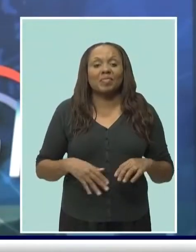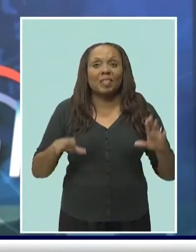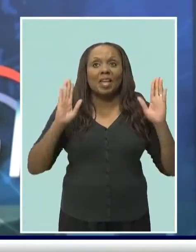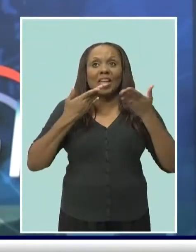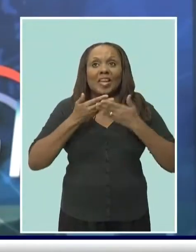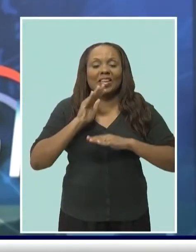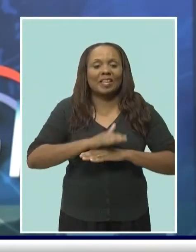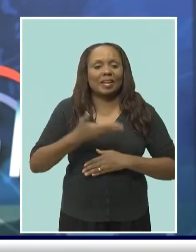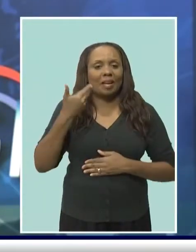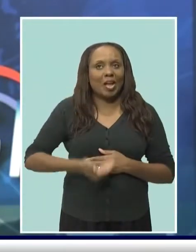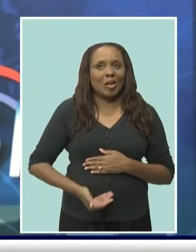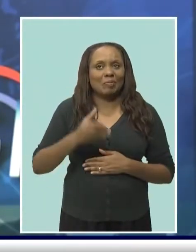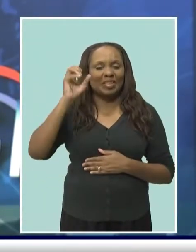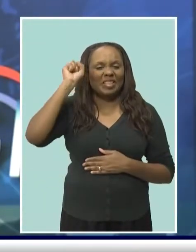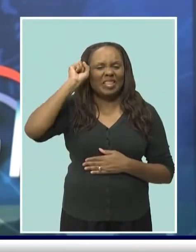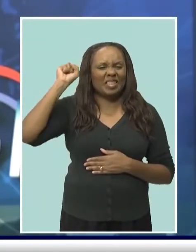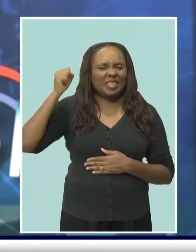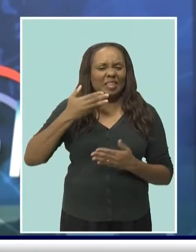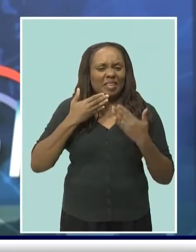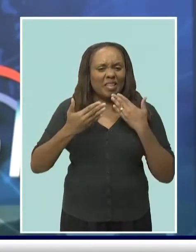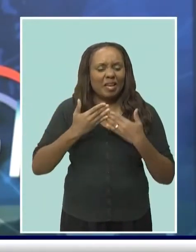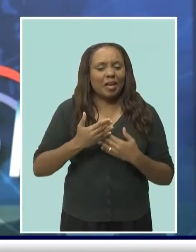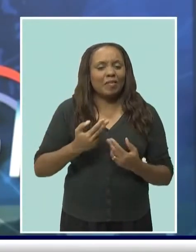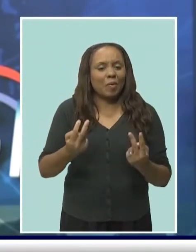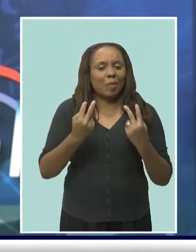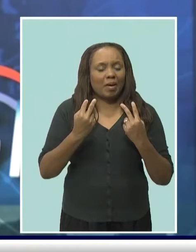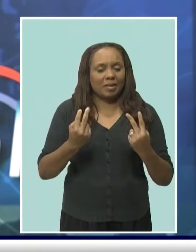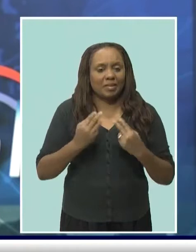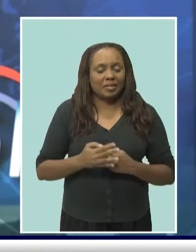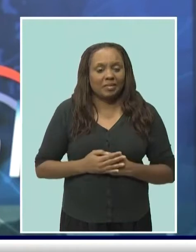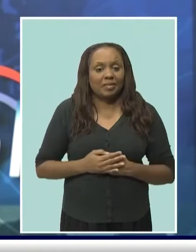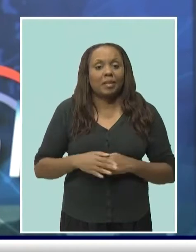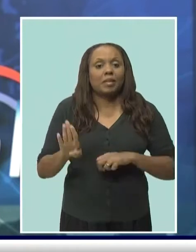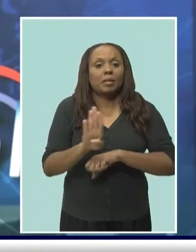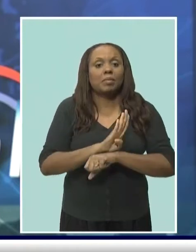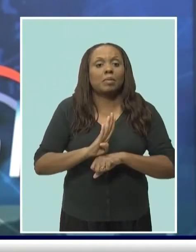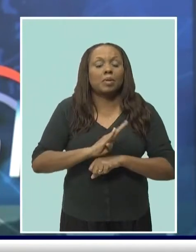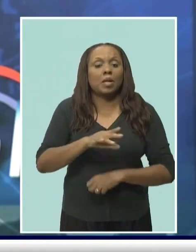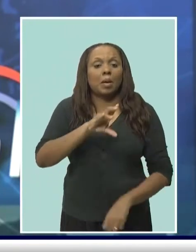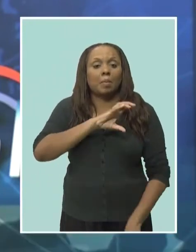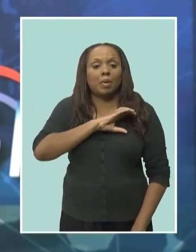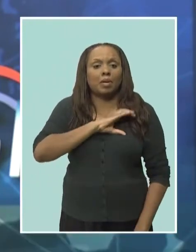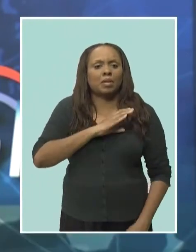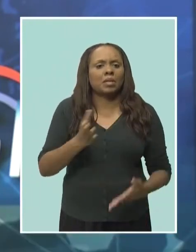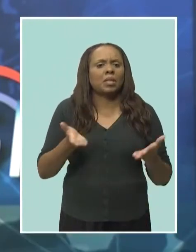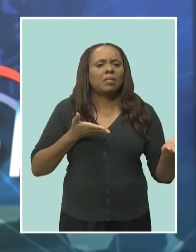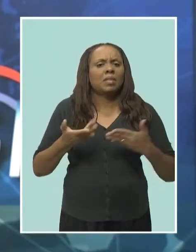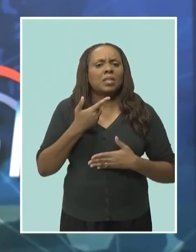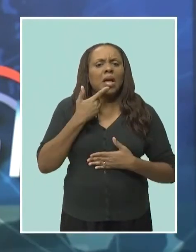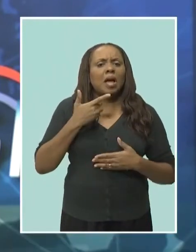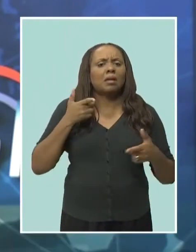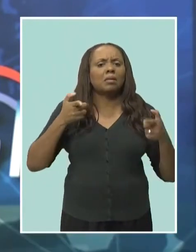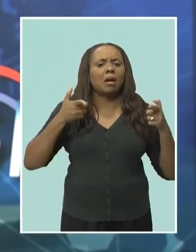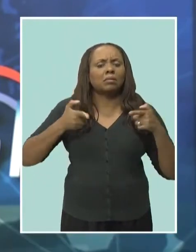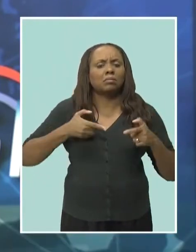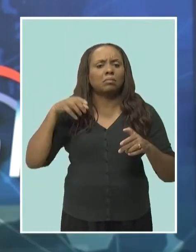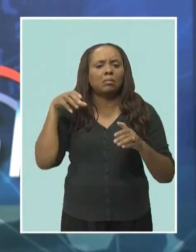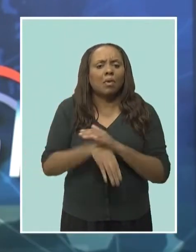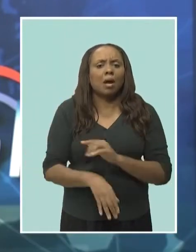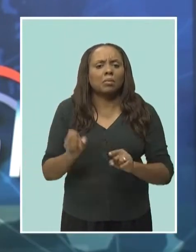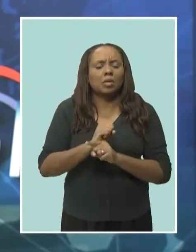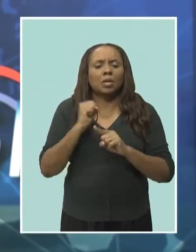Good night, I'm Shane Seeley. Thank you for joining us. The Barbados Police Service has described the gun crime situation in the island